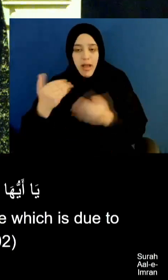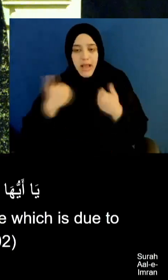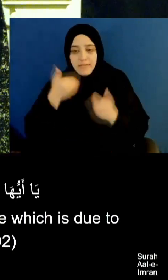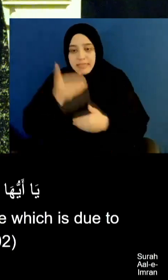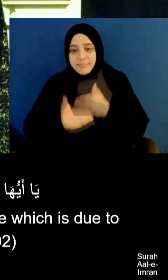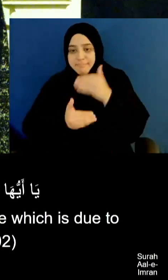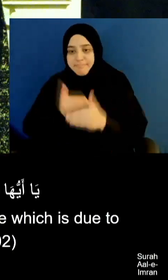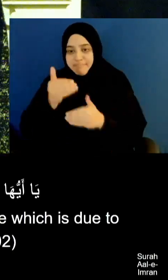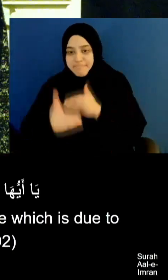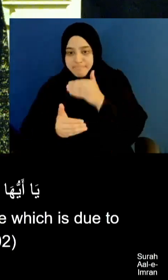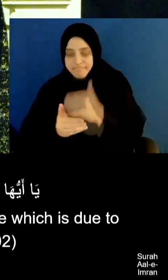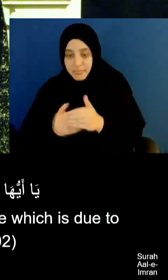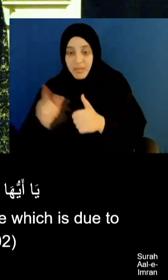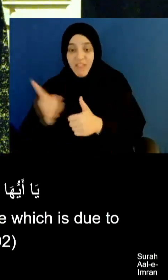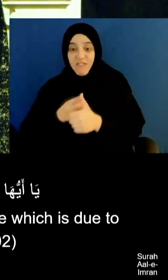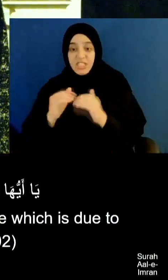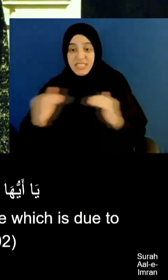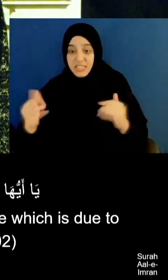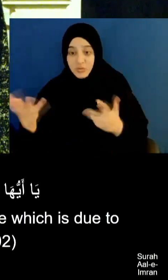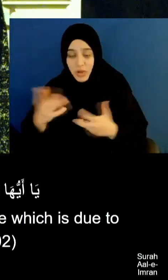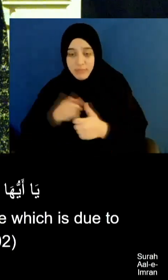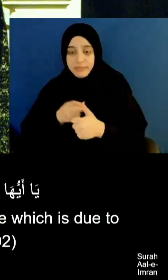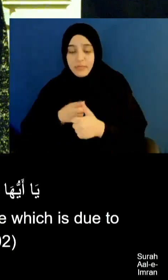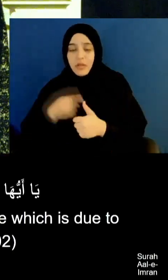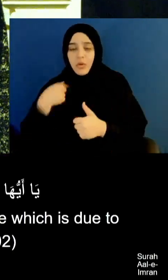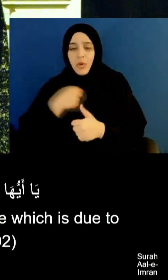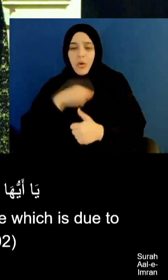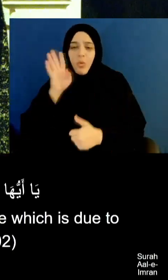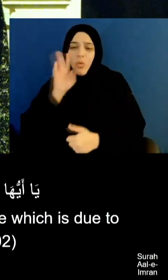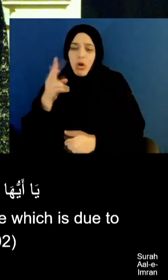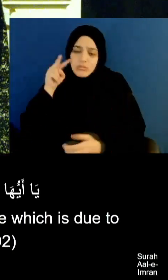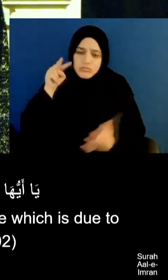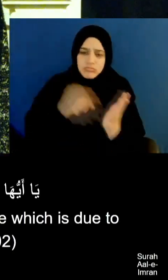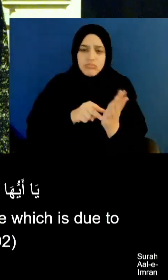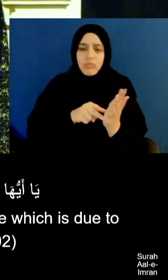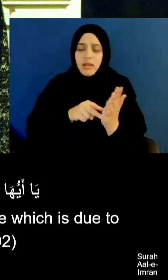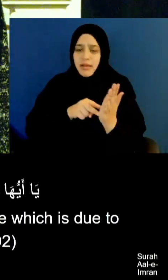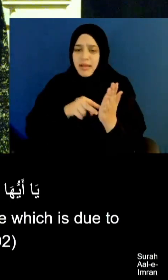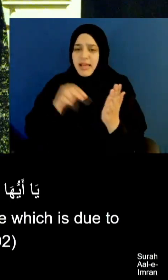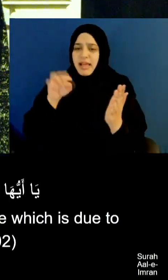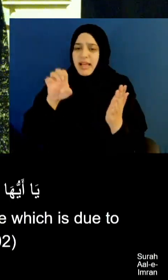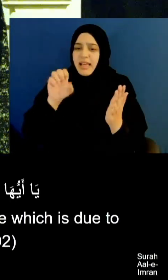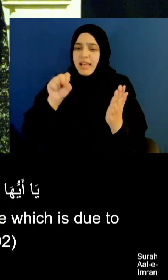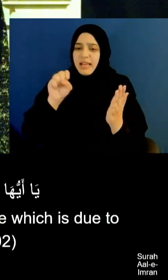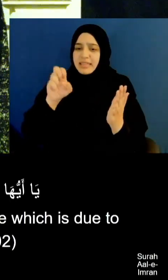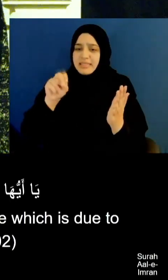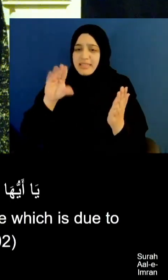stage, we'll look at the essence or the definition of an identity.